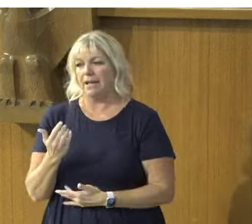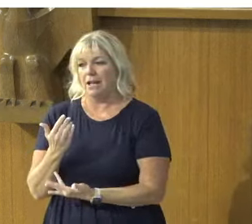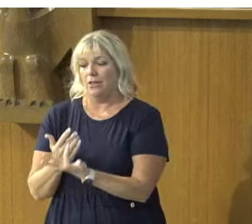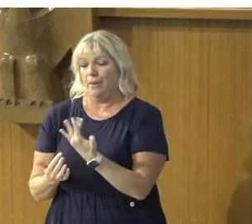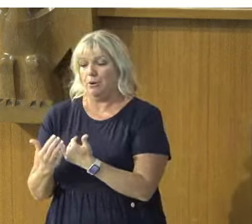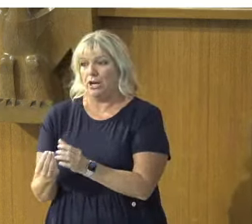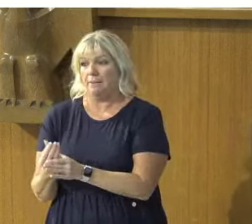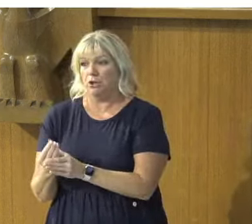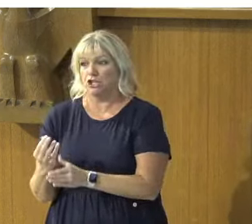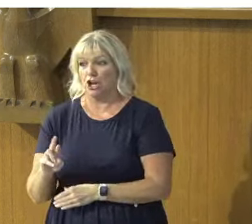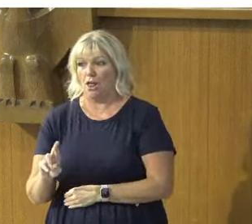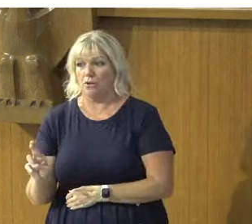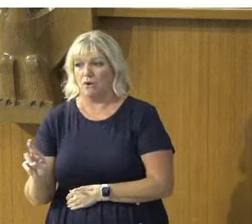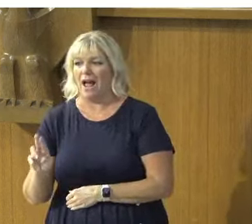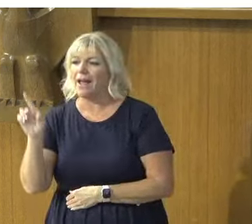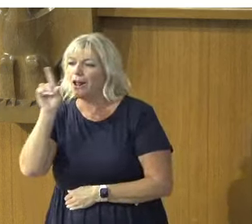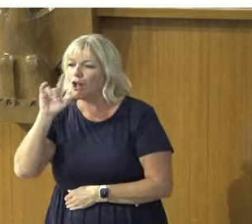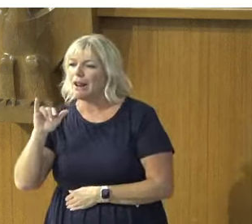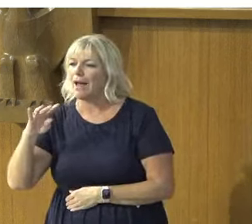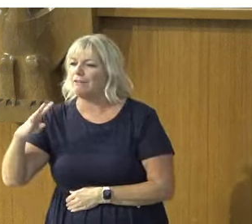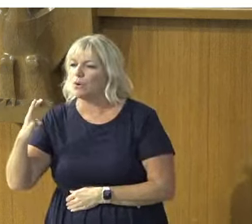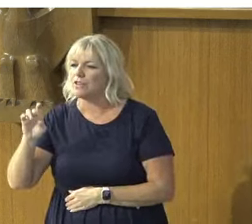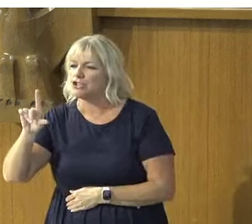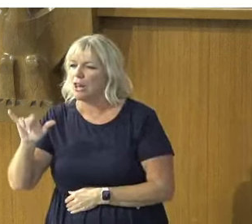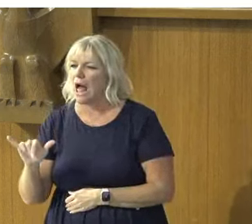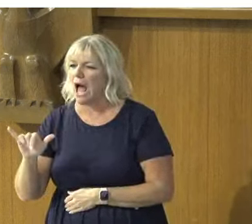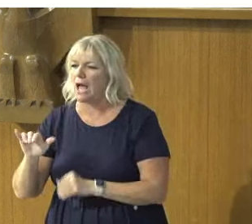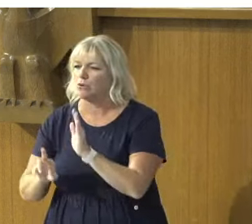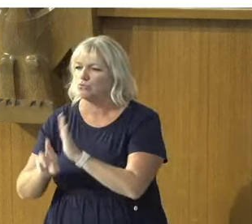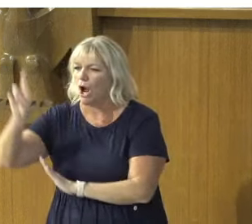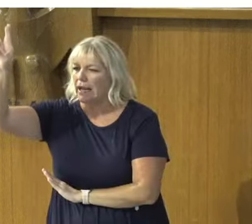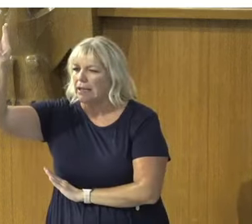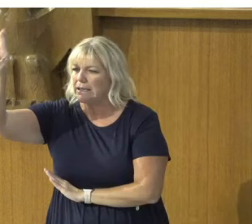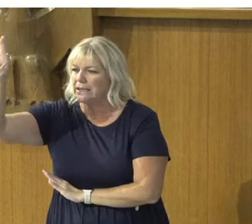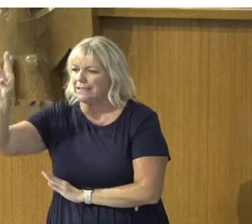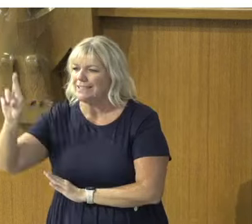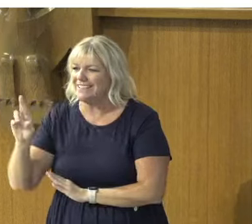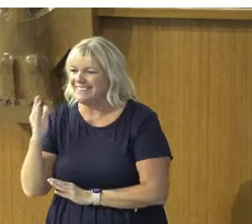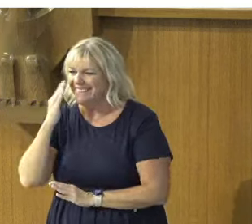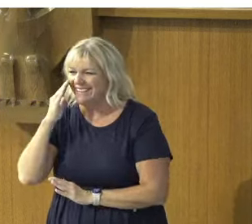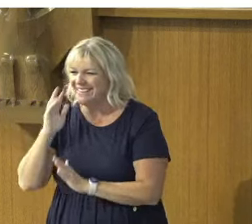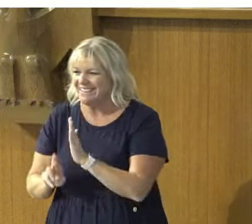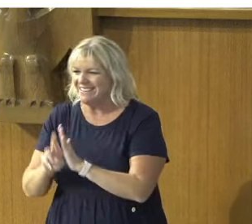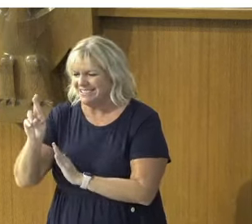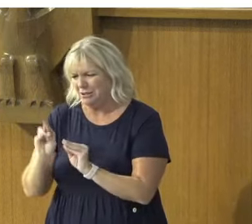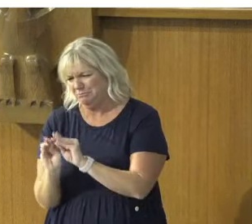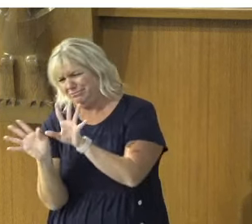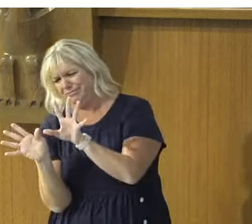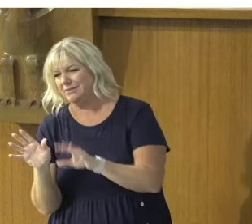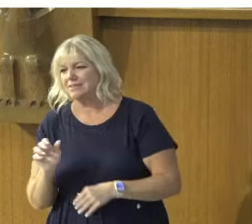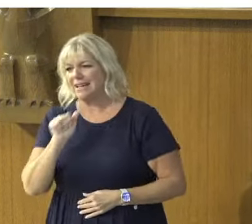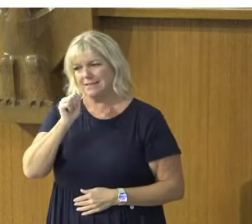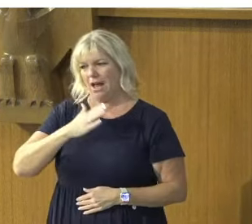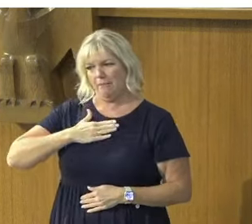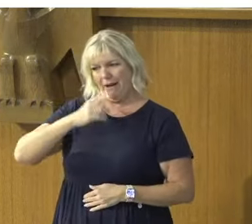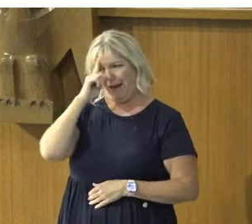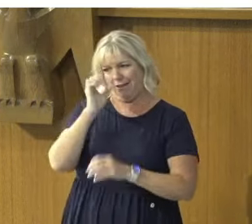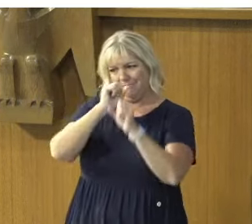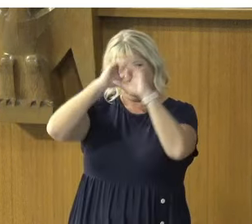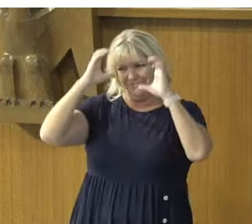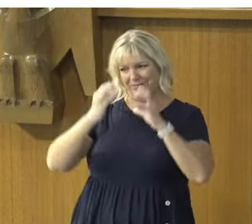looks kind of like those Fourth of July, like, rocket launchers. They're kind of, like, coming out at a weird angle. That's not how I imagine it, but,